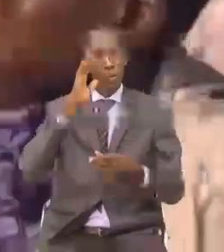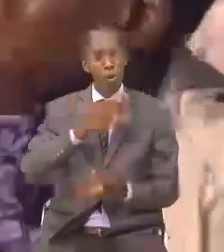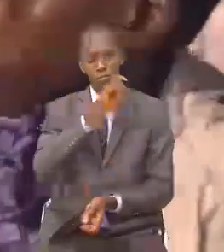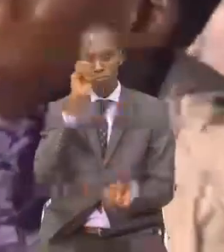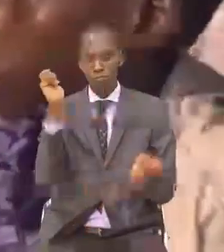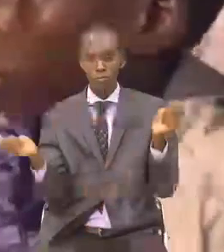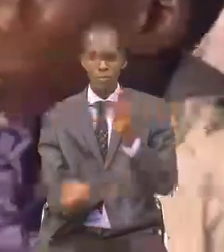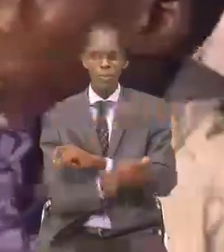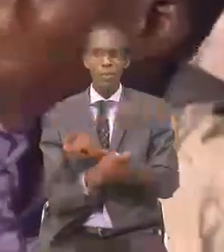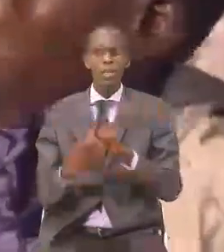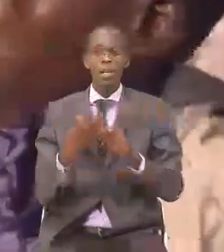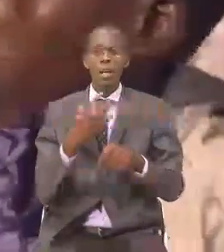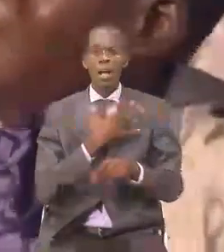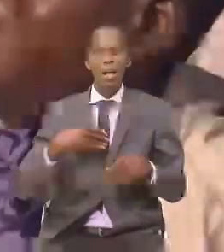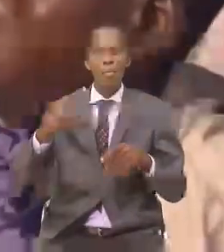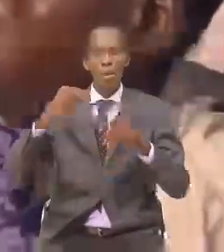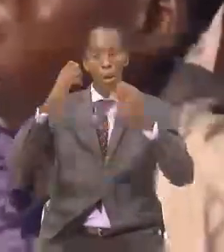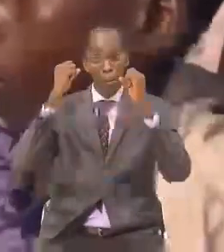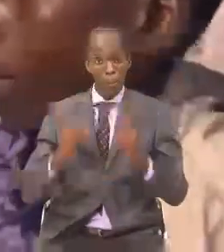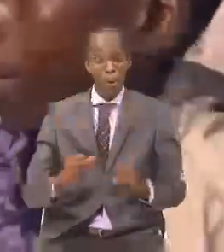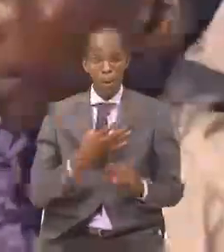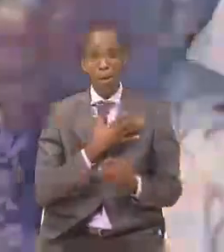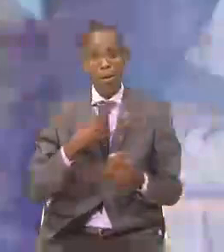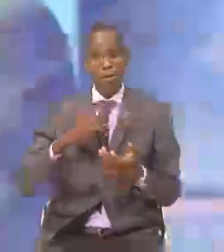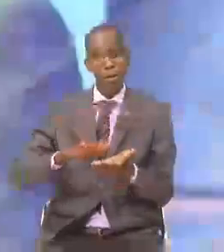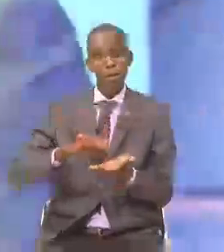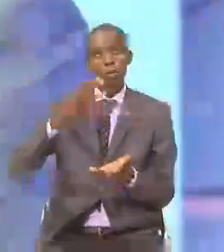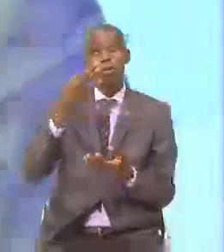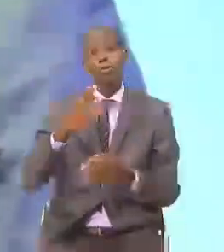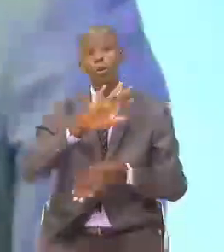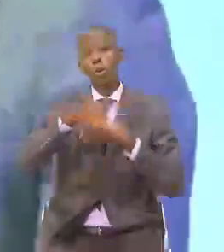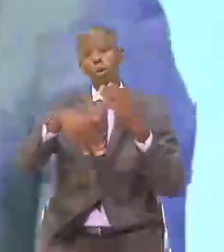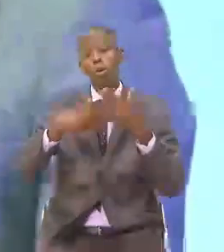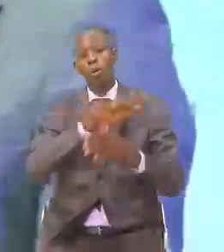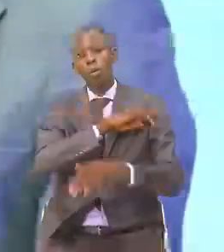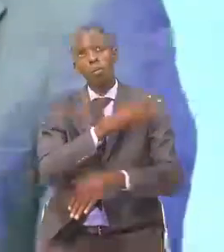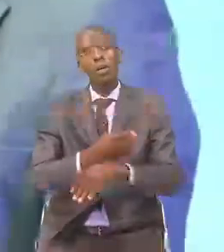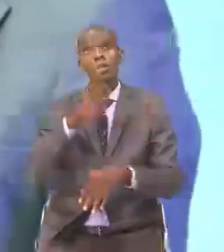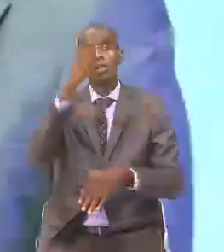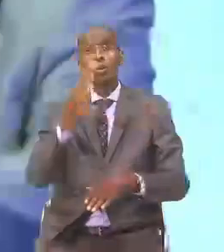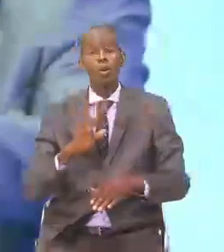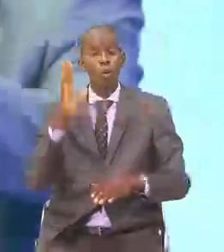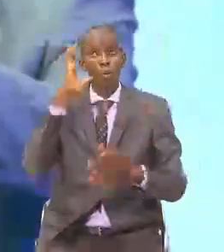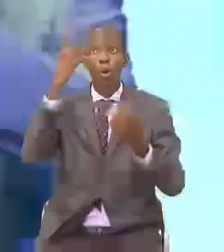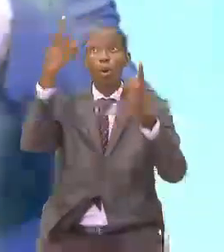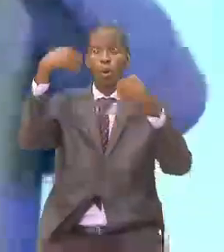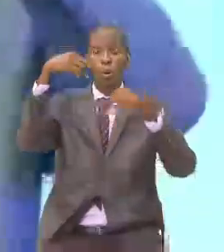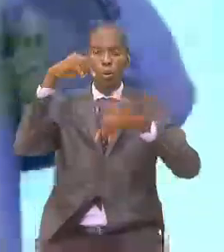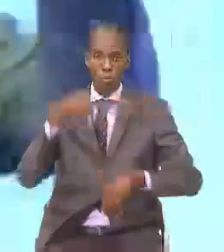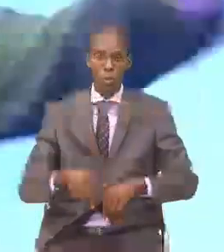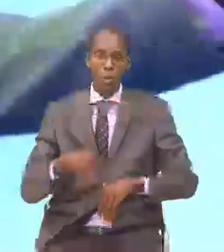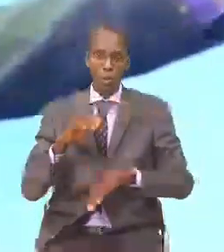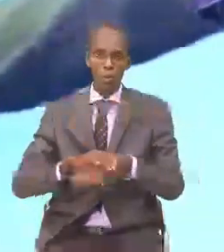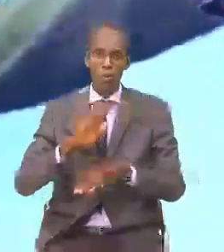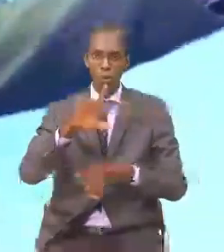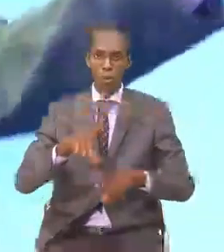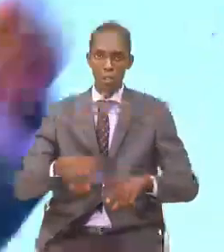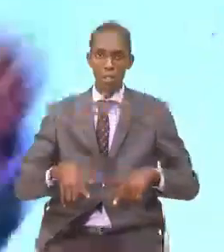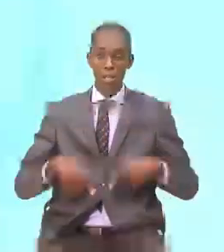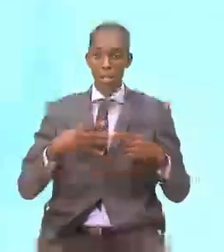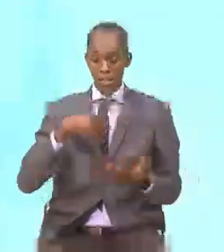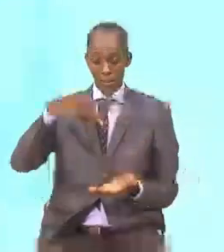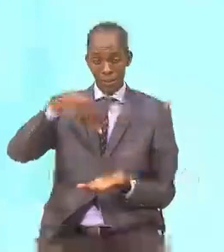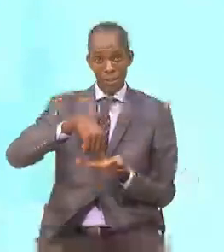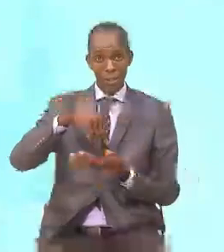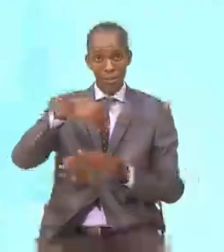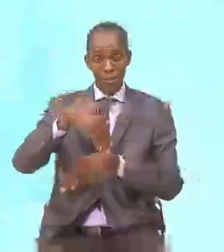vanish away. Your life will turn around, and the power and the glory of the Almighty God